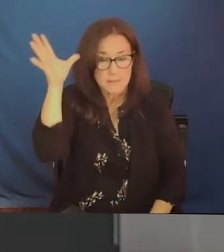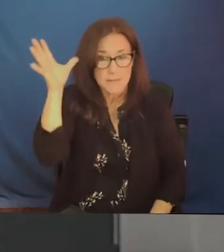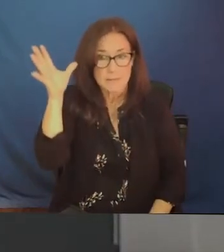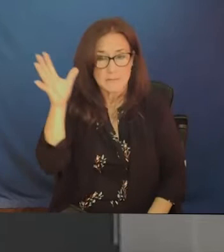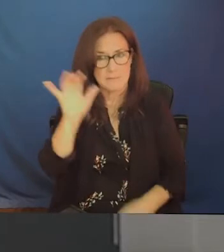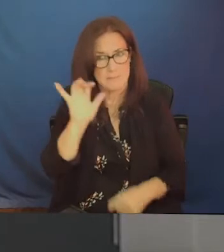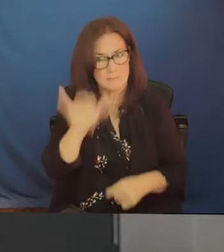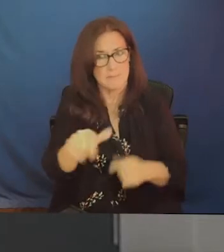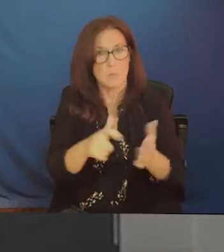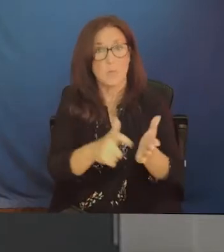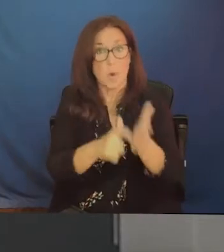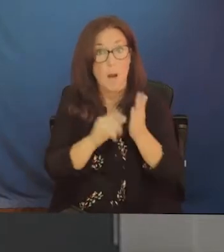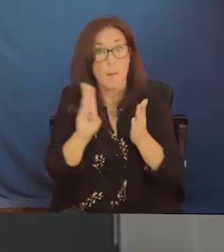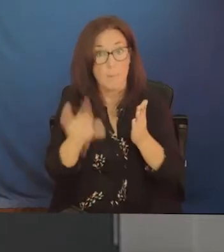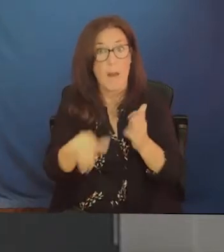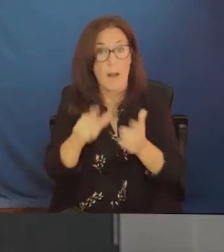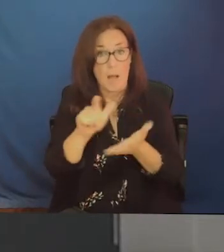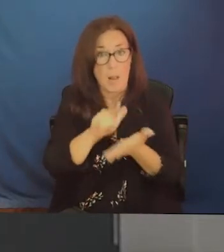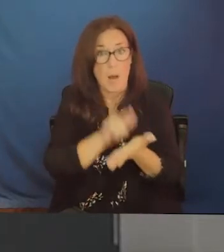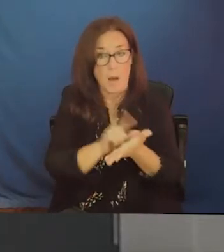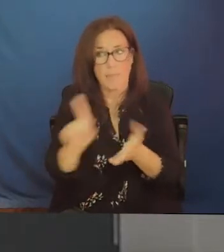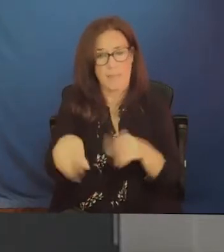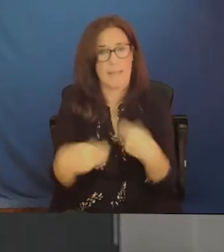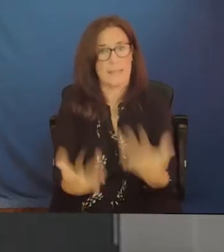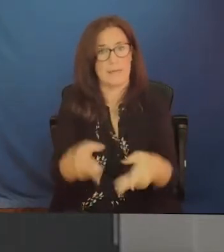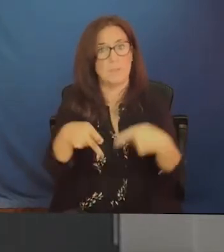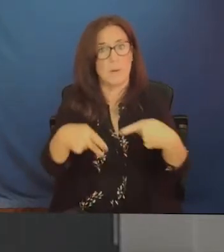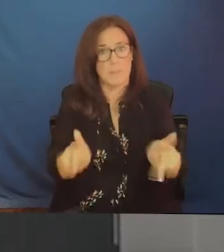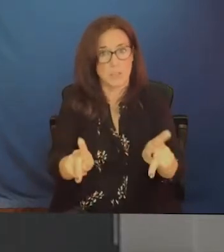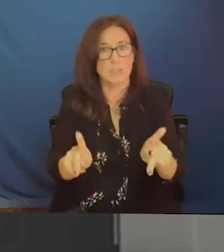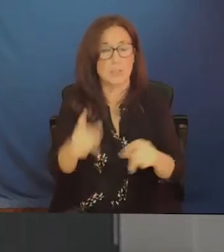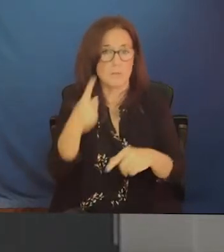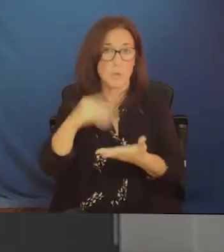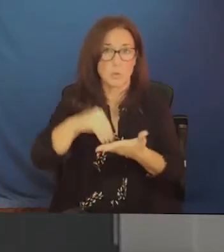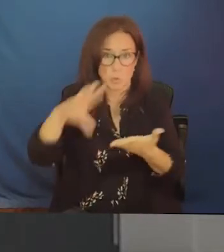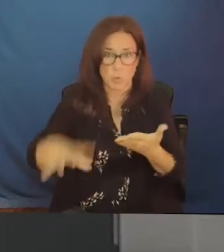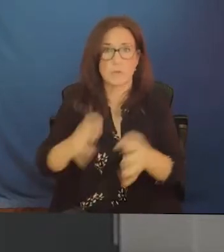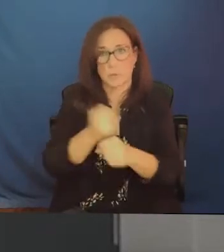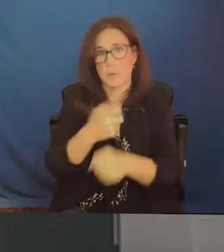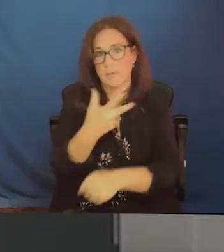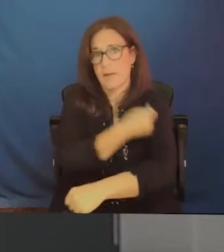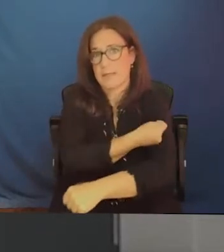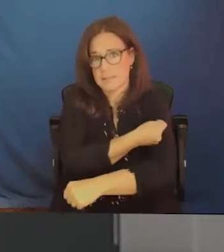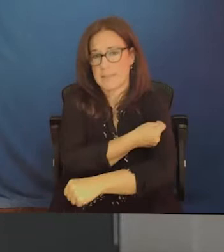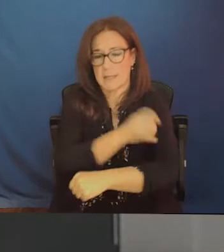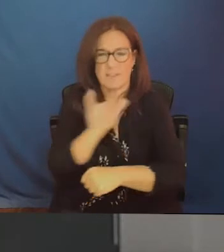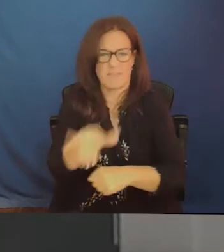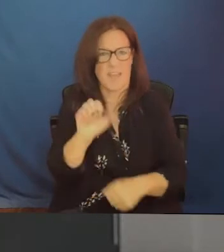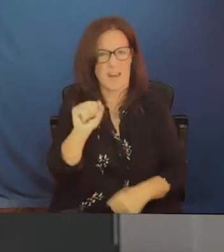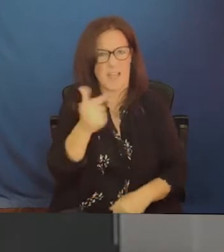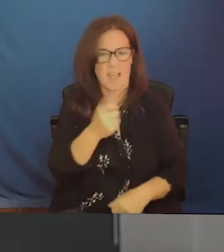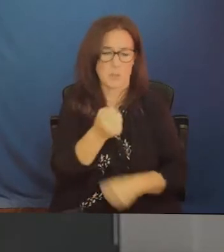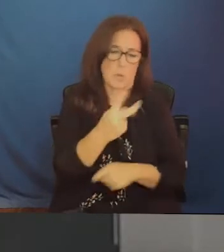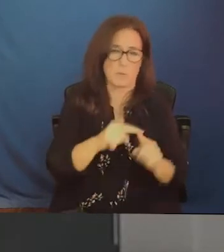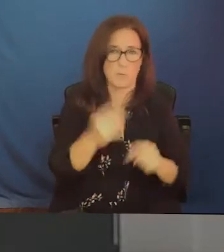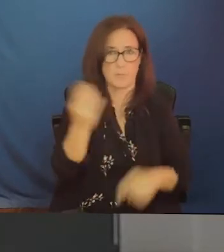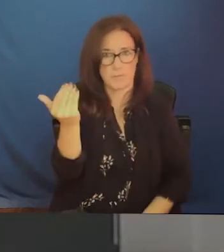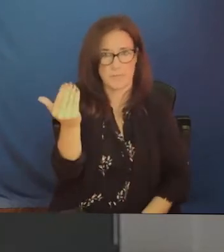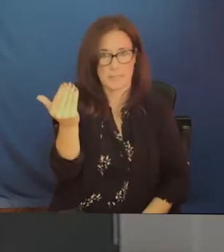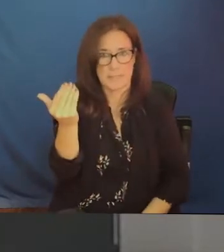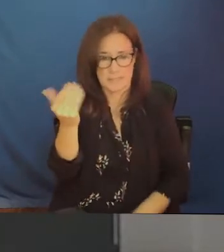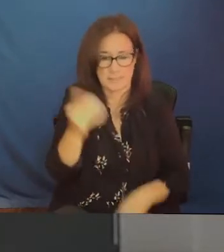law that they would give permission for any and all decisions that are made in this regard. And so I wanted to make sure that that was clear. And also